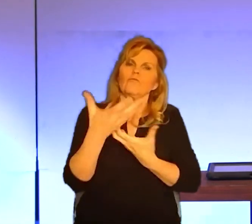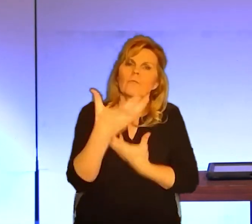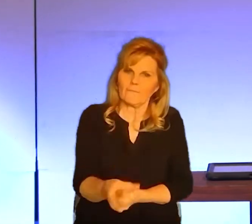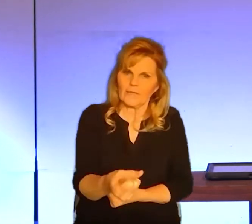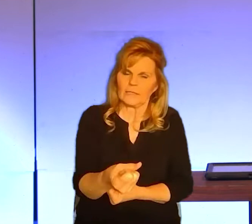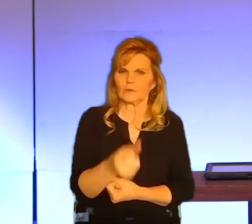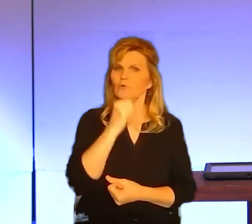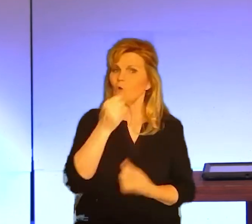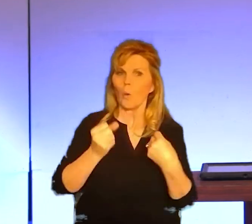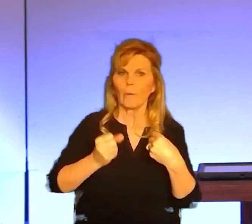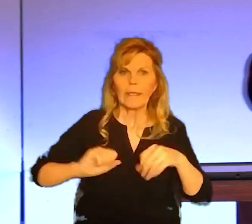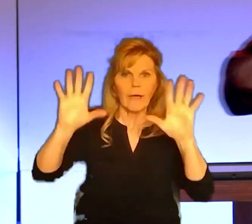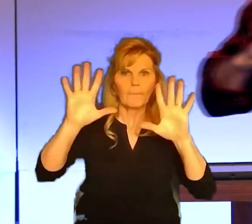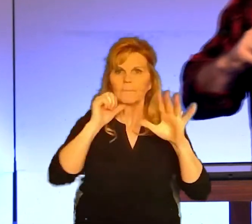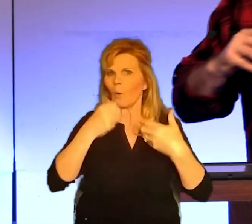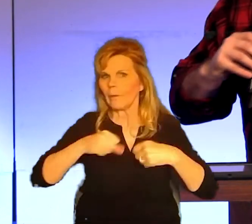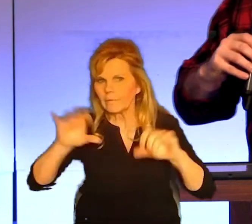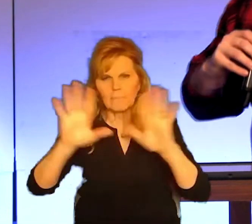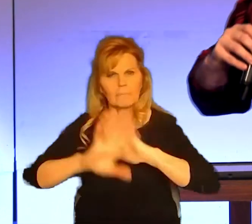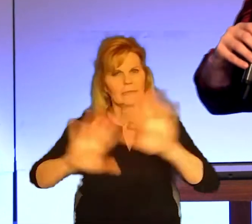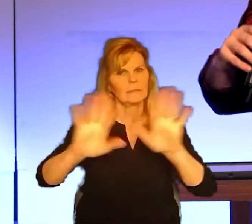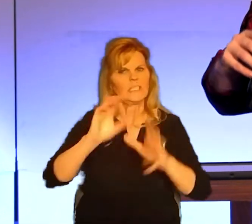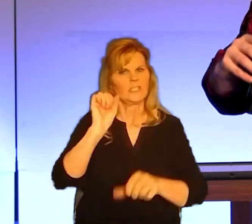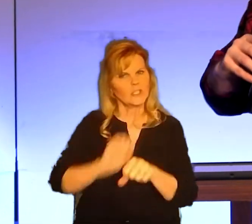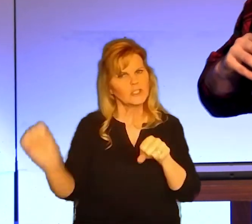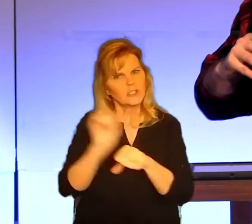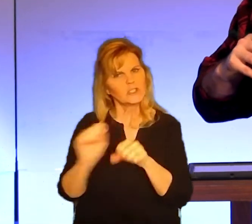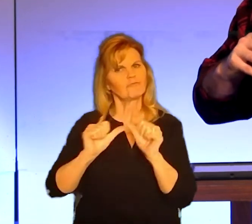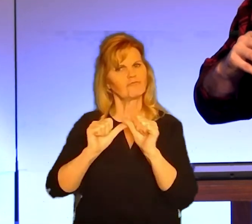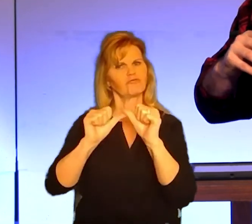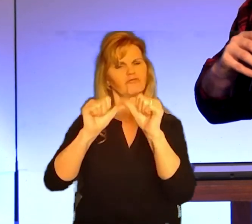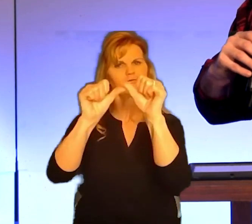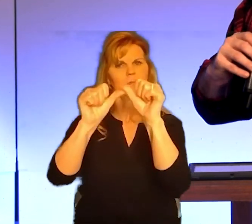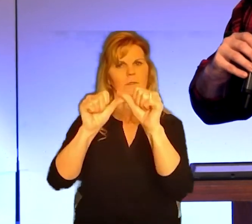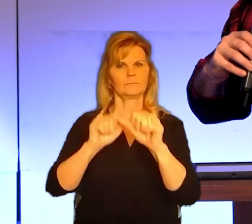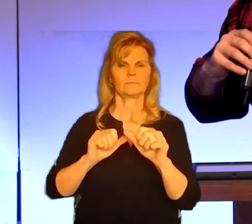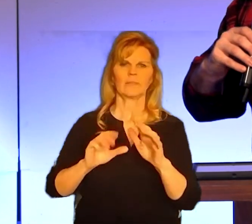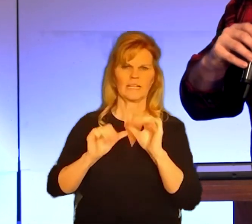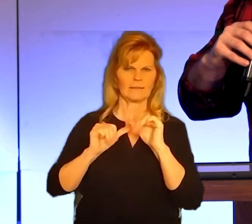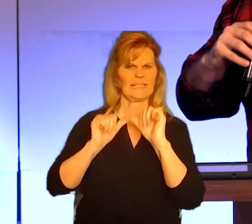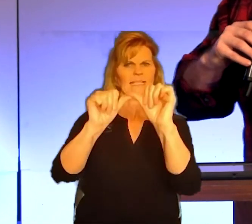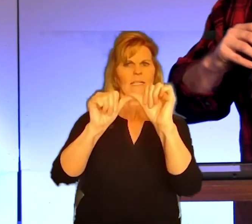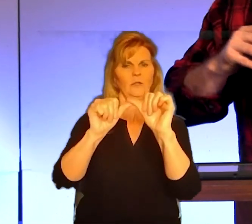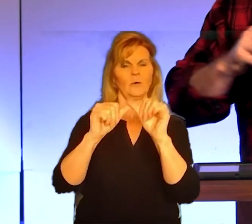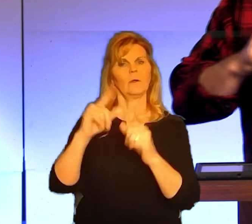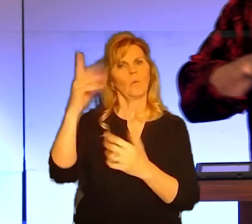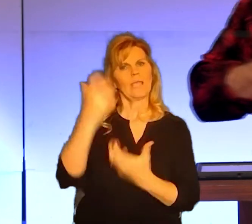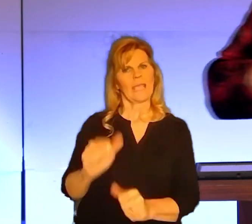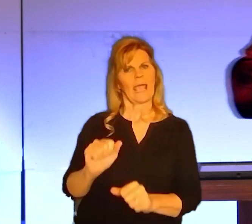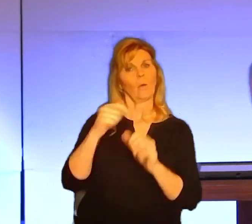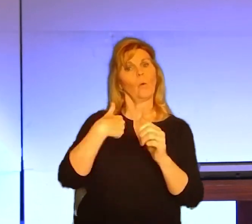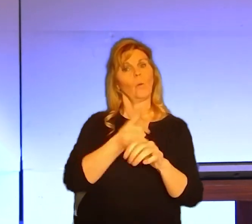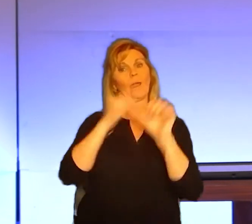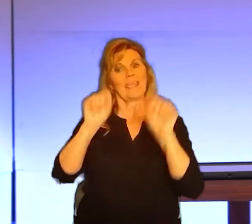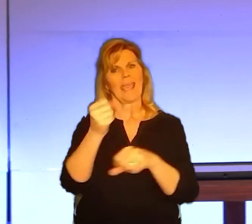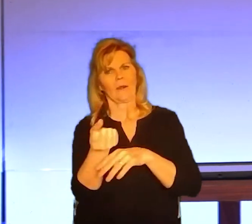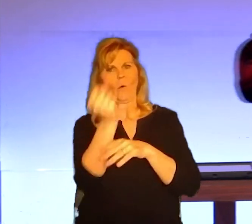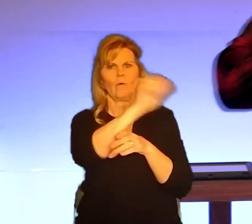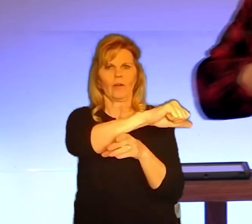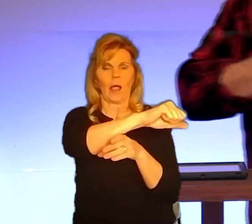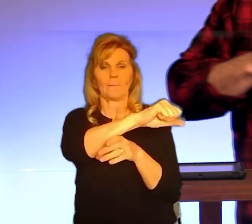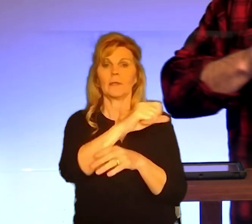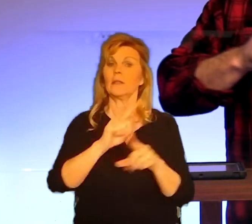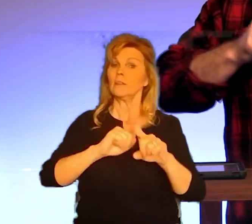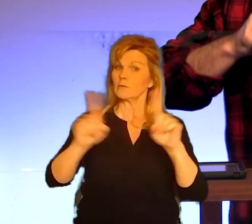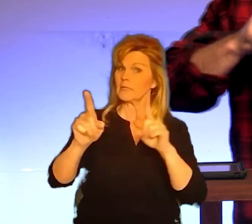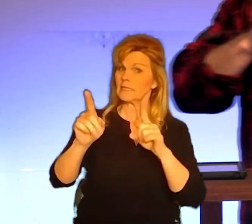me. He wants to help me overcome. Not because, you know, and there's a difference between faith and